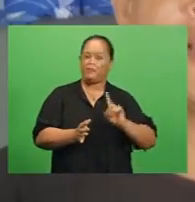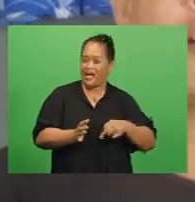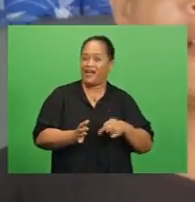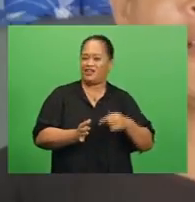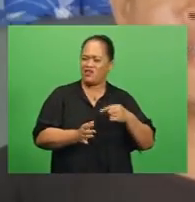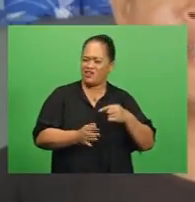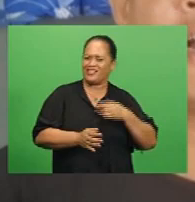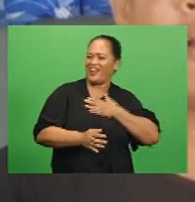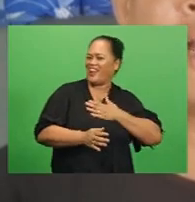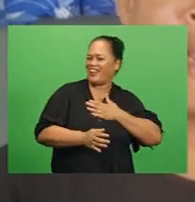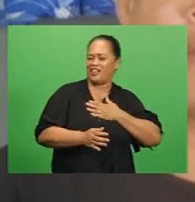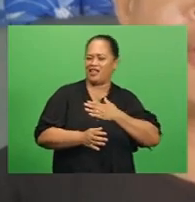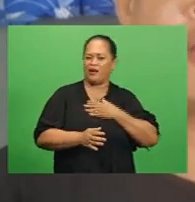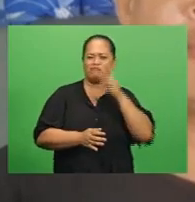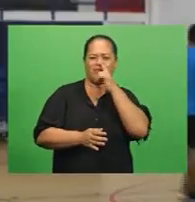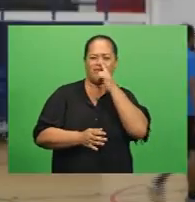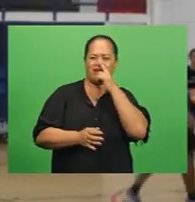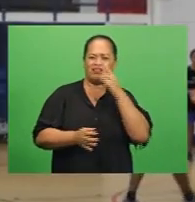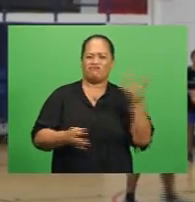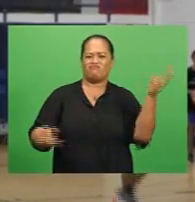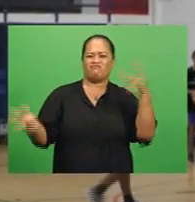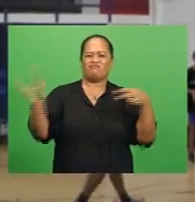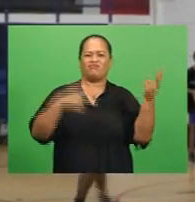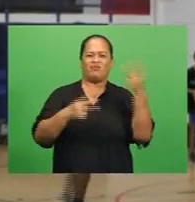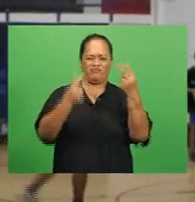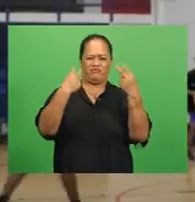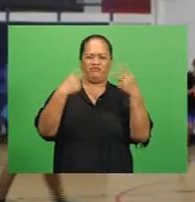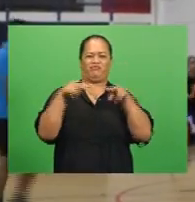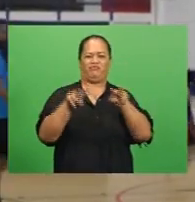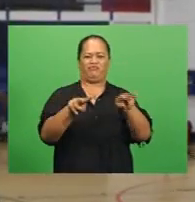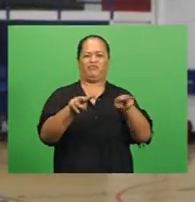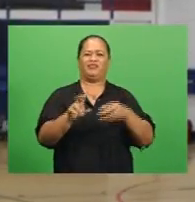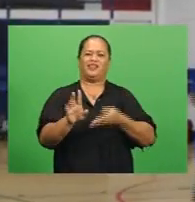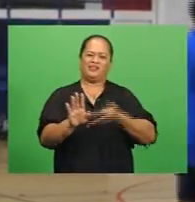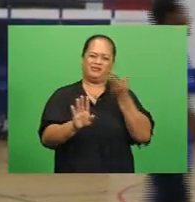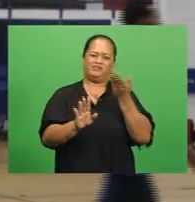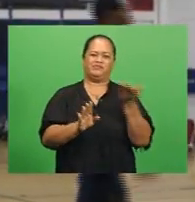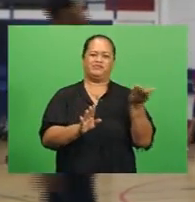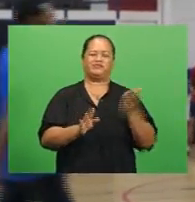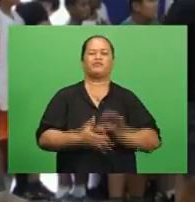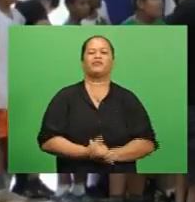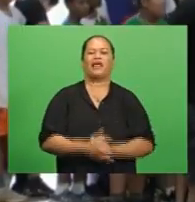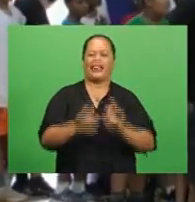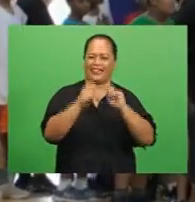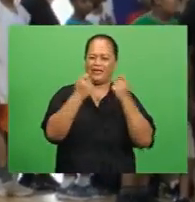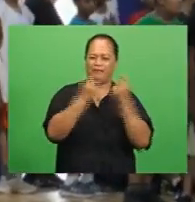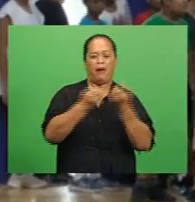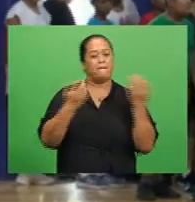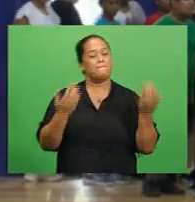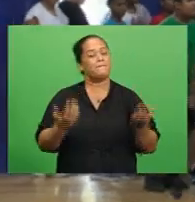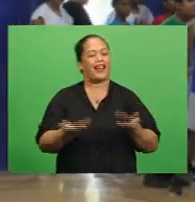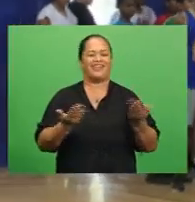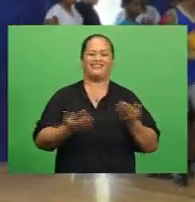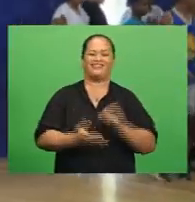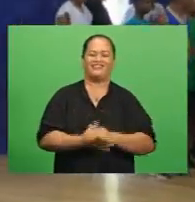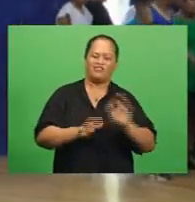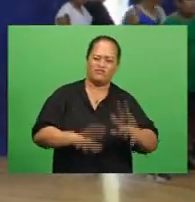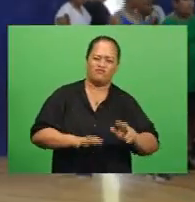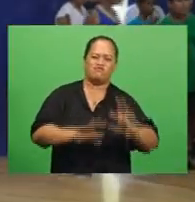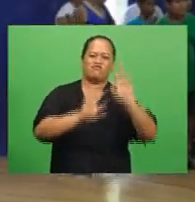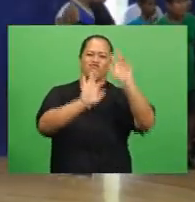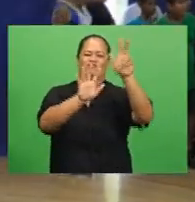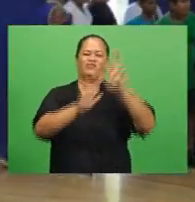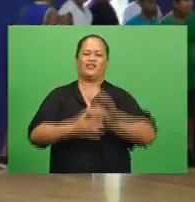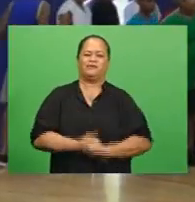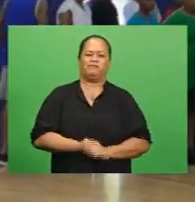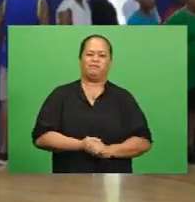this young academy team. Chief Operating Officer Laipua Mao says more exposure is needed for grassroots level. We hope